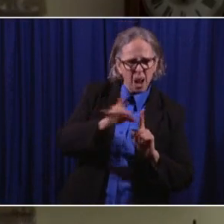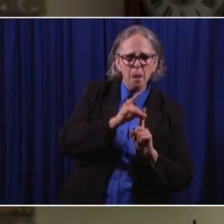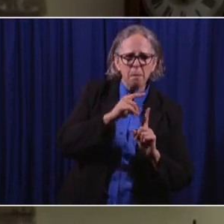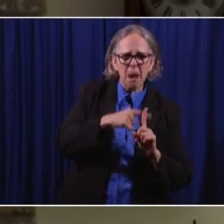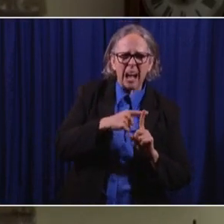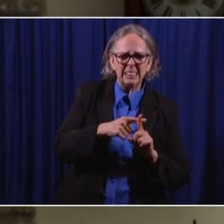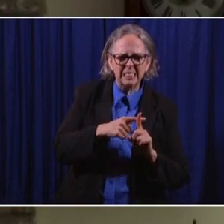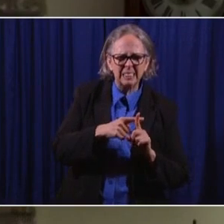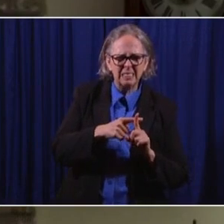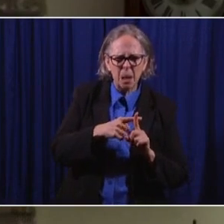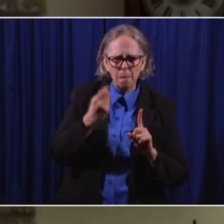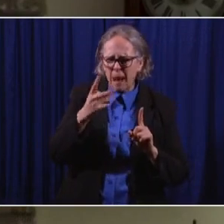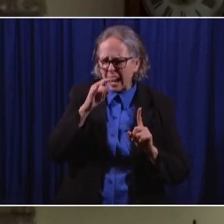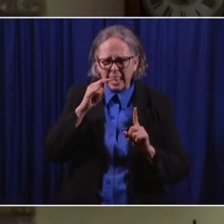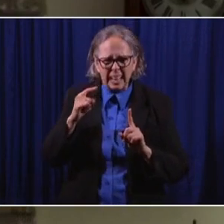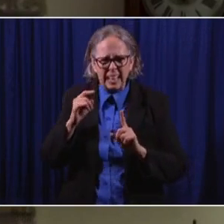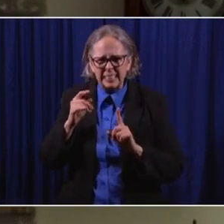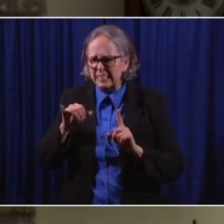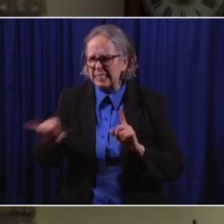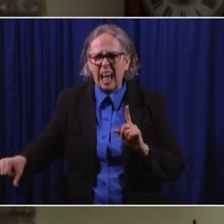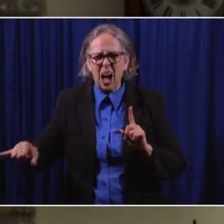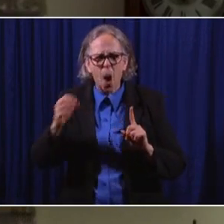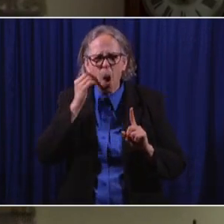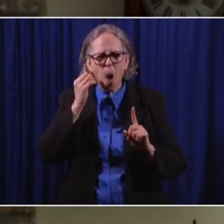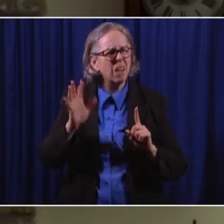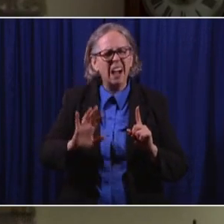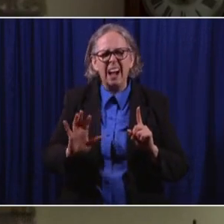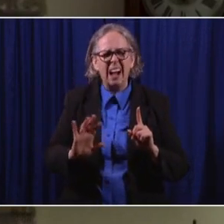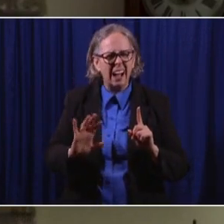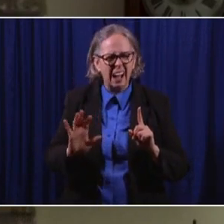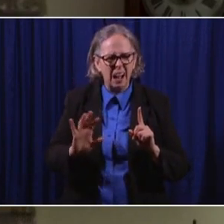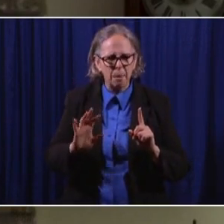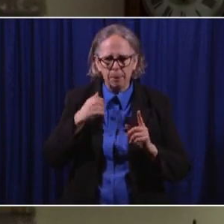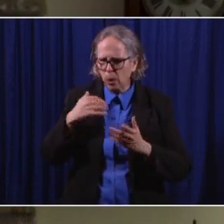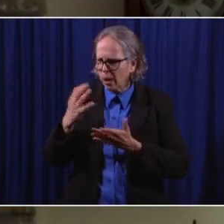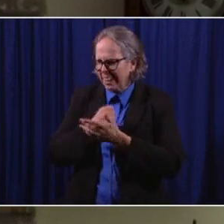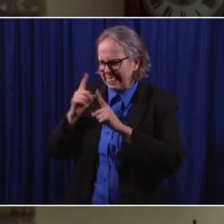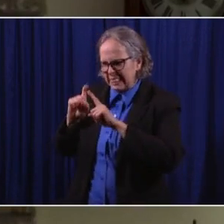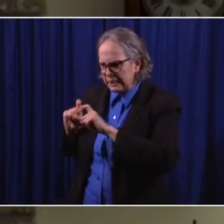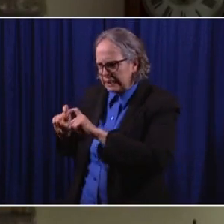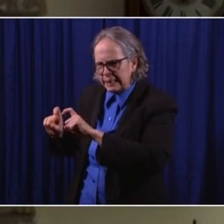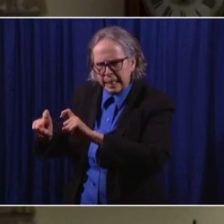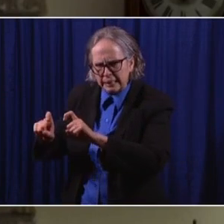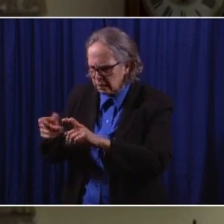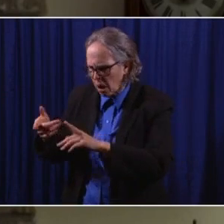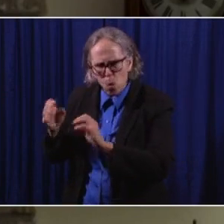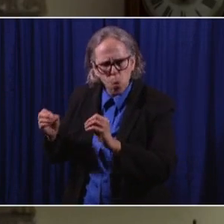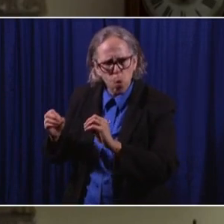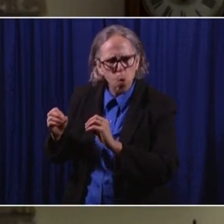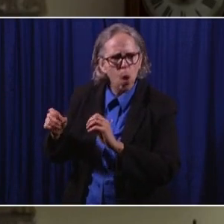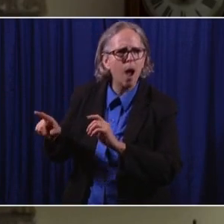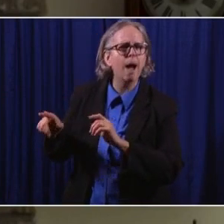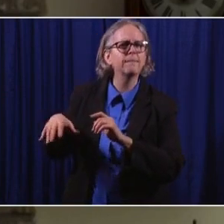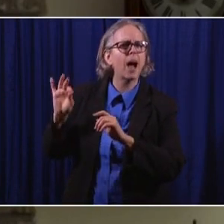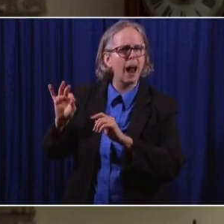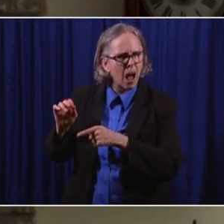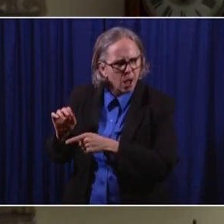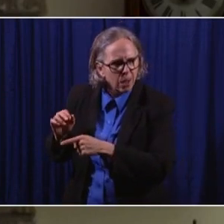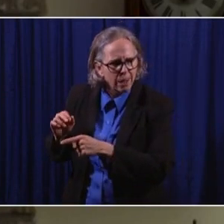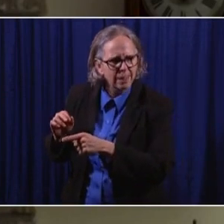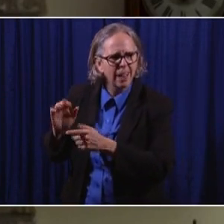of other kids. Maybe there's a way to use these tests in regard to these other kids so that they would not have to be knocked out